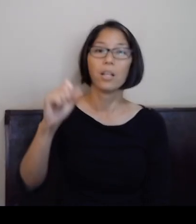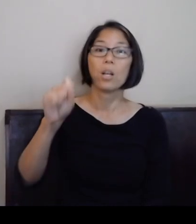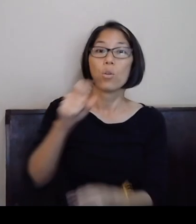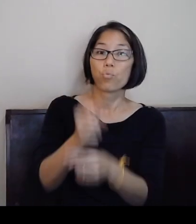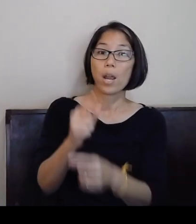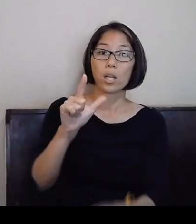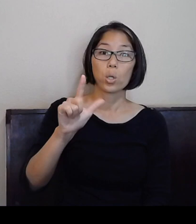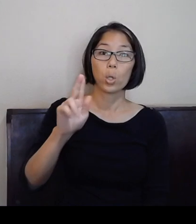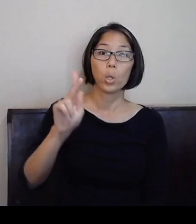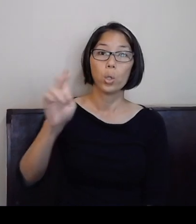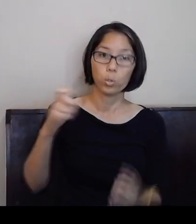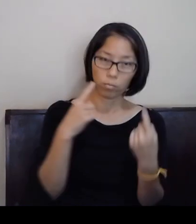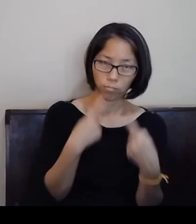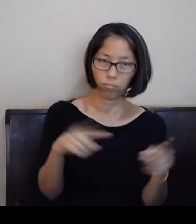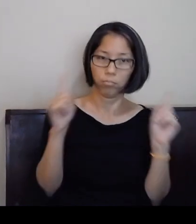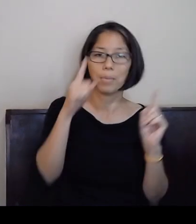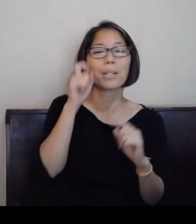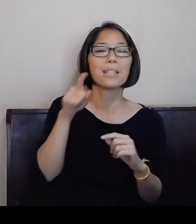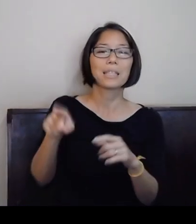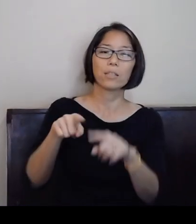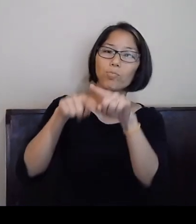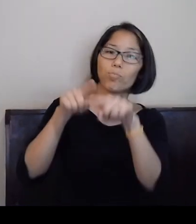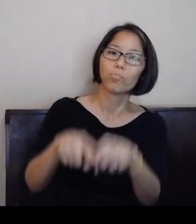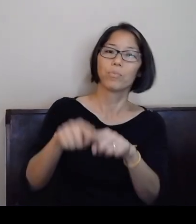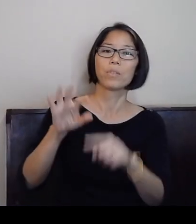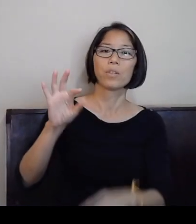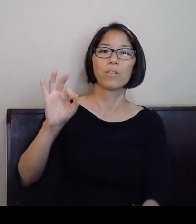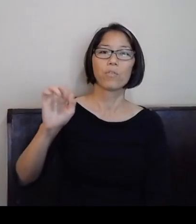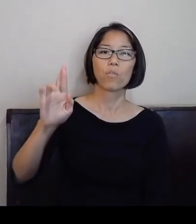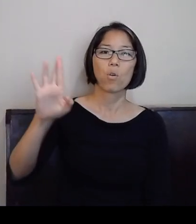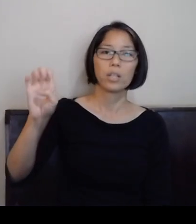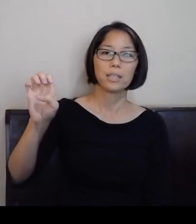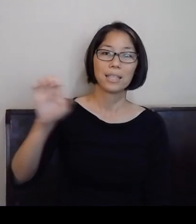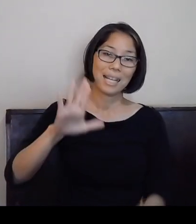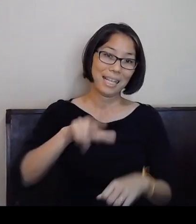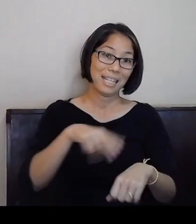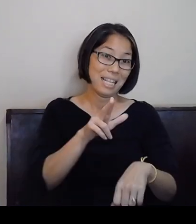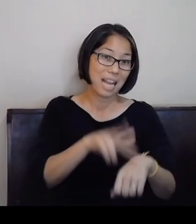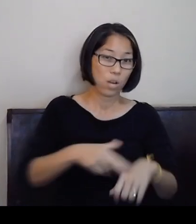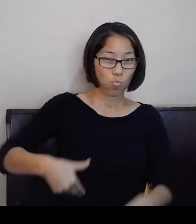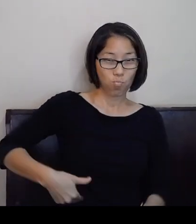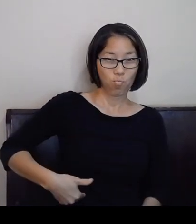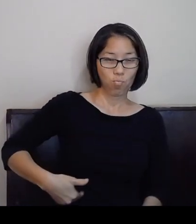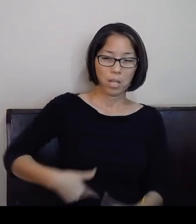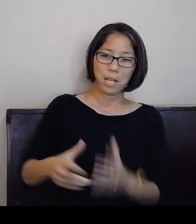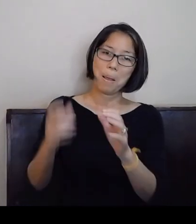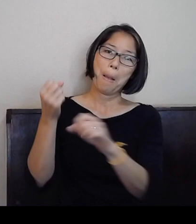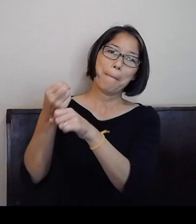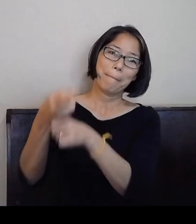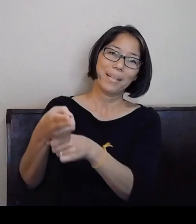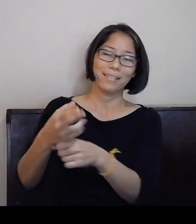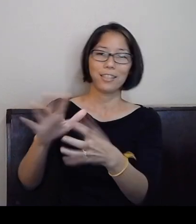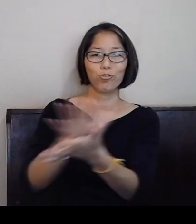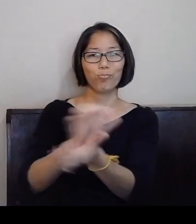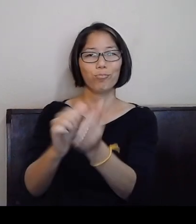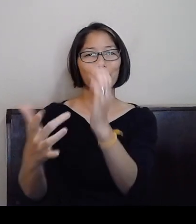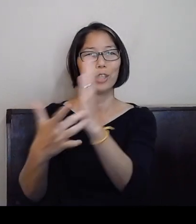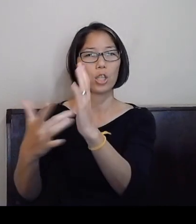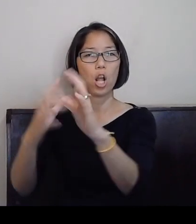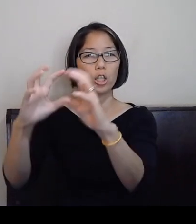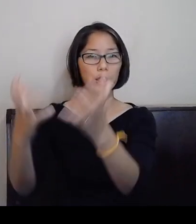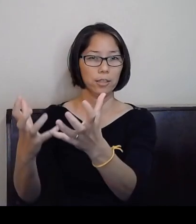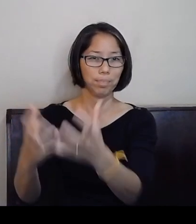Right. Luke is successful because he relies on the Force. His natural instincts are victorious over destructive technology.